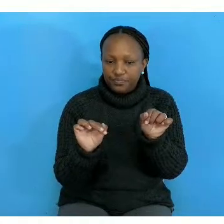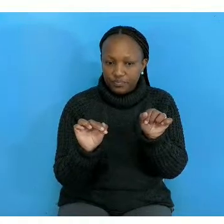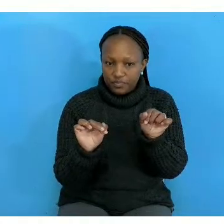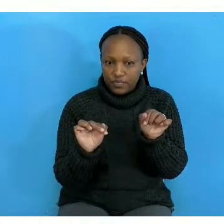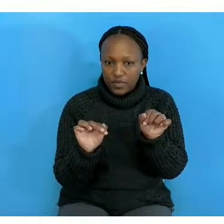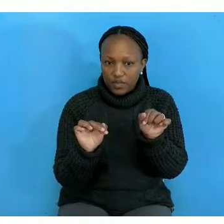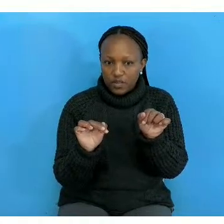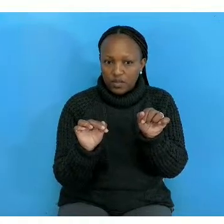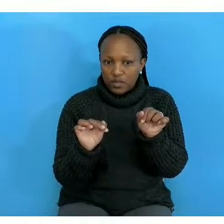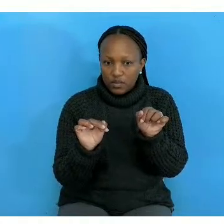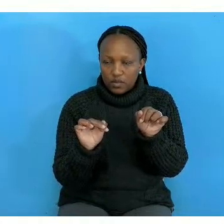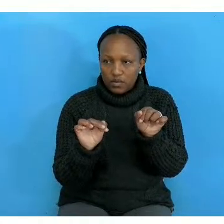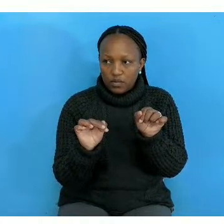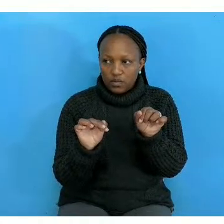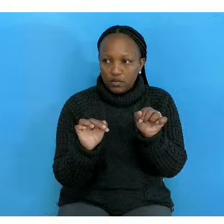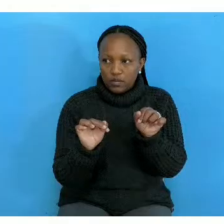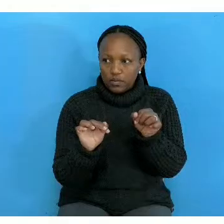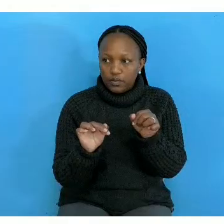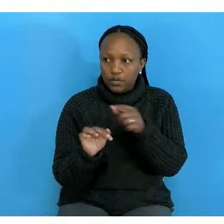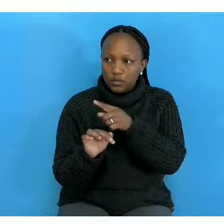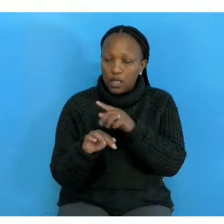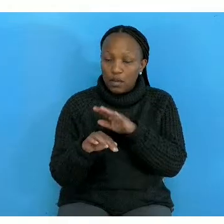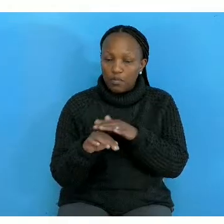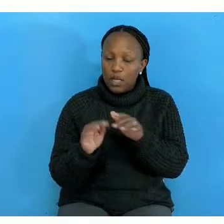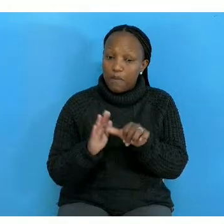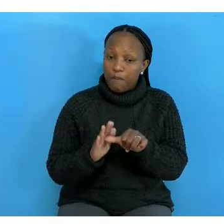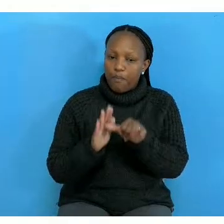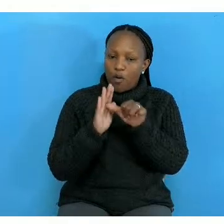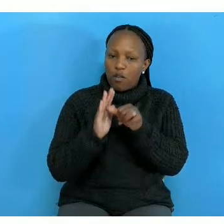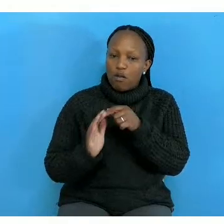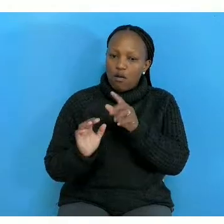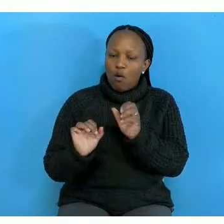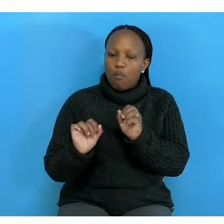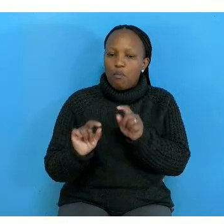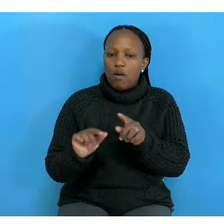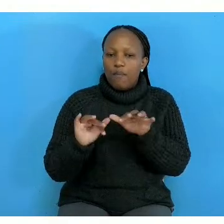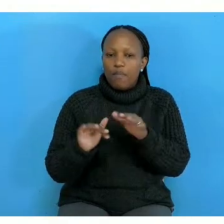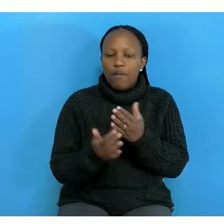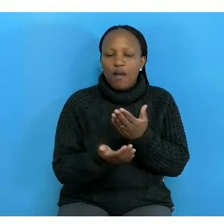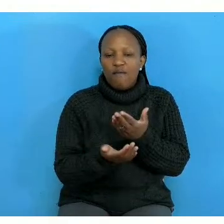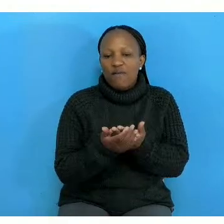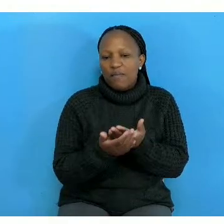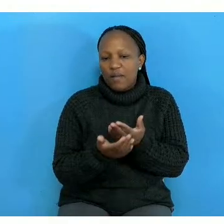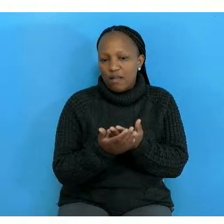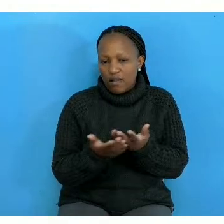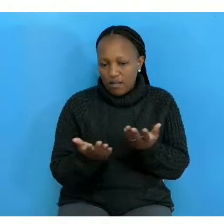more importantly, this is opportunities available to people of Eldorado.